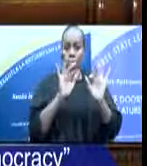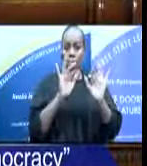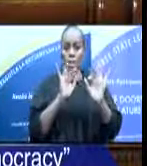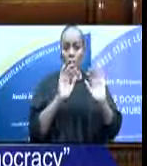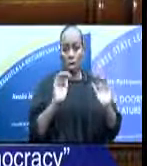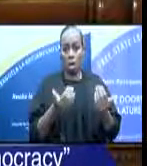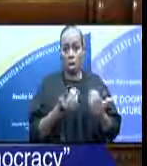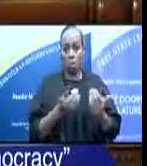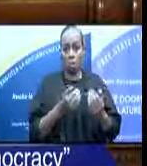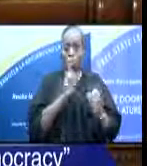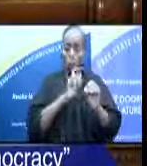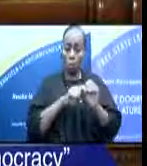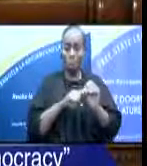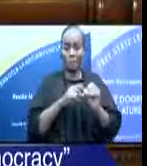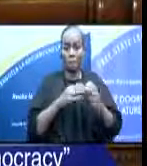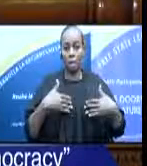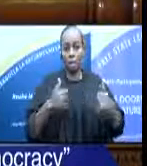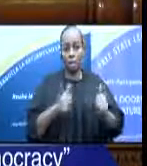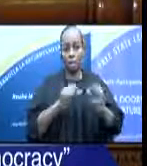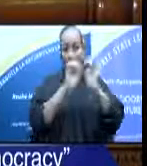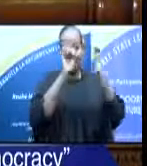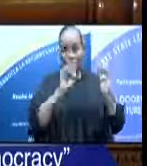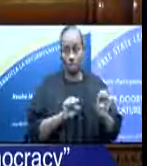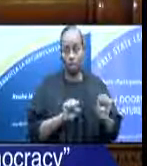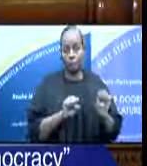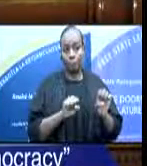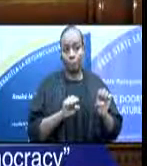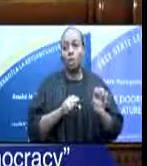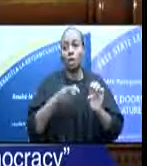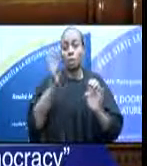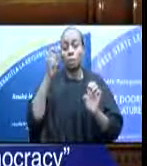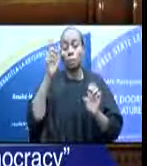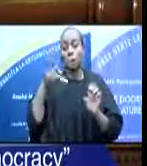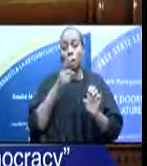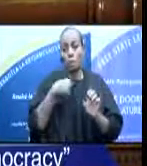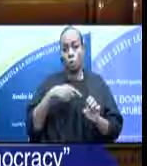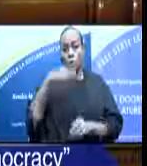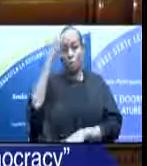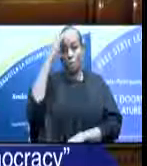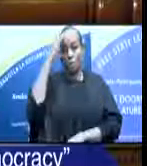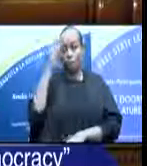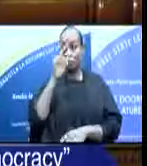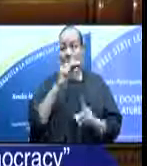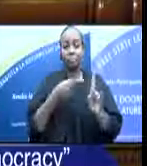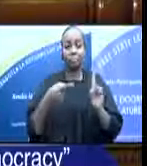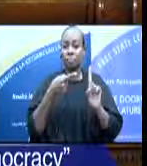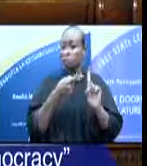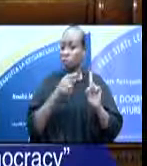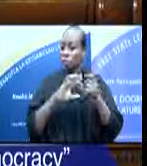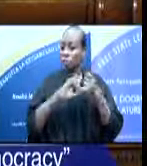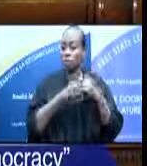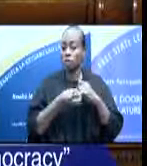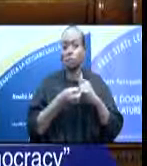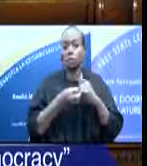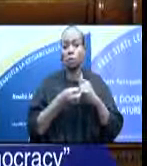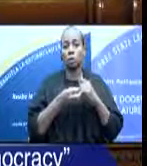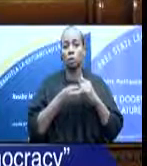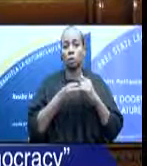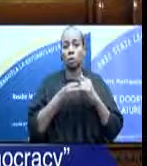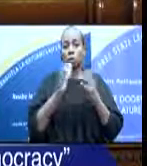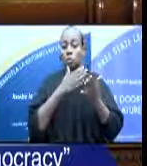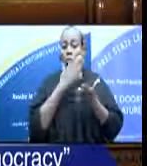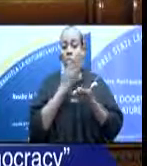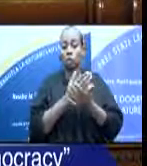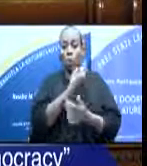people. Honourable Speaker, we know the MEC is trying her best to ensure that the Free State hospitals develop